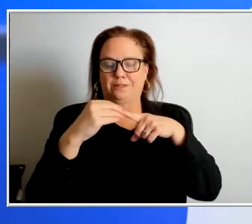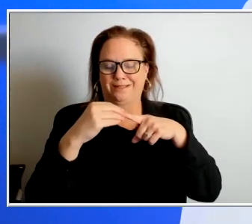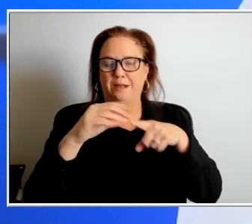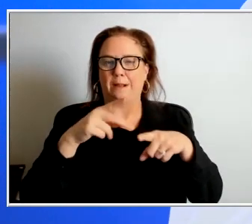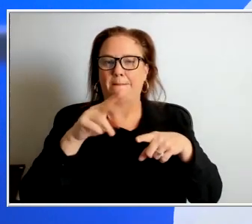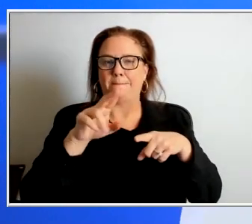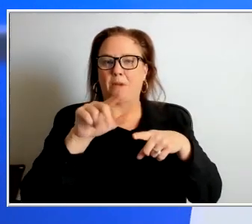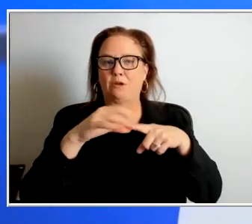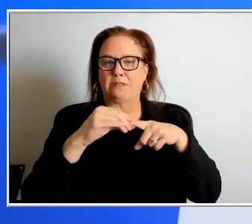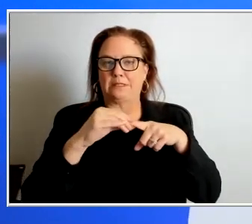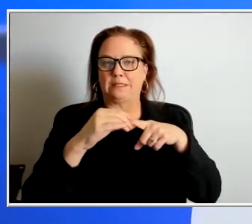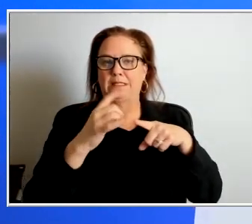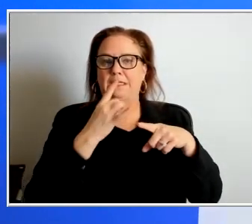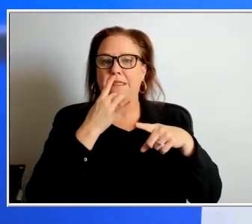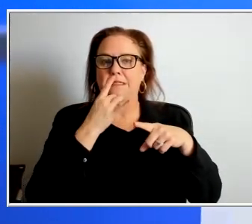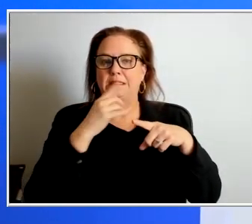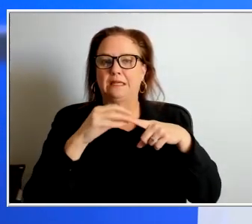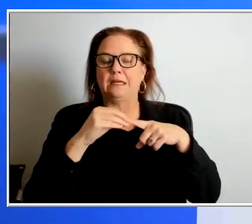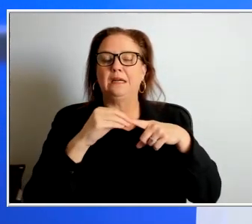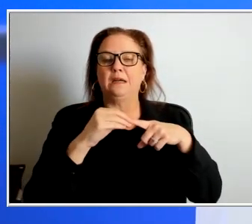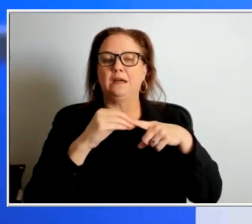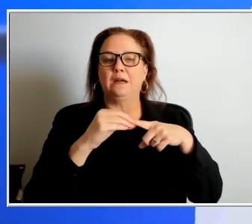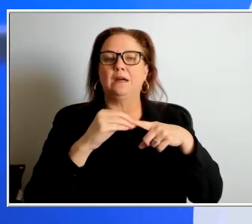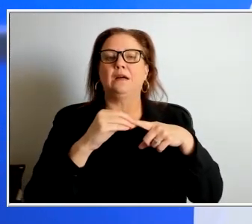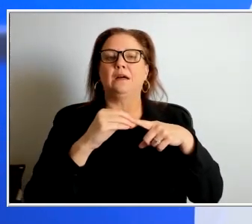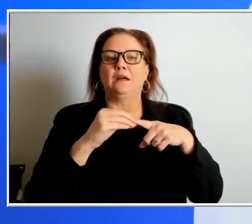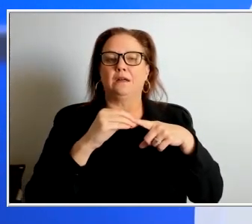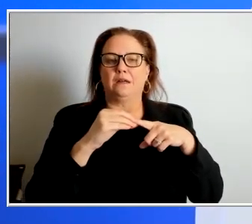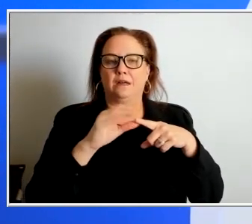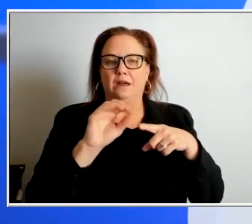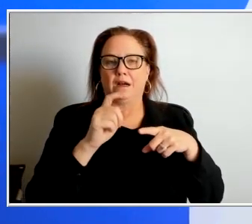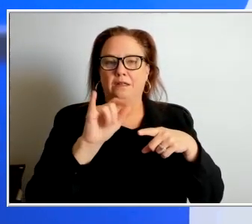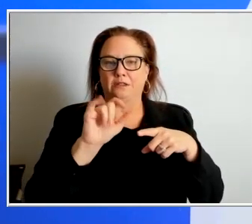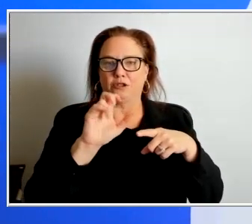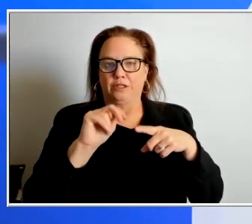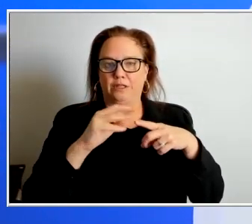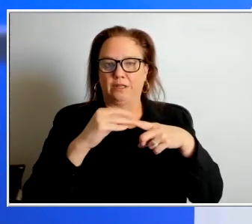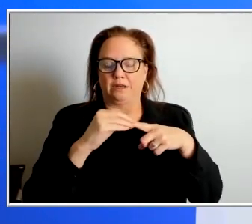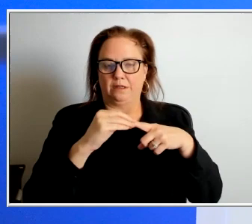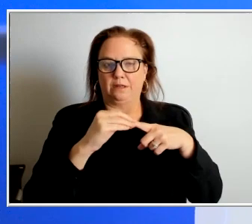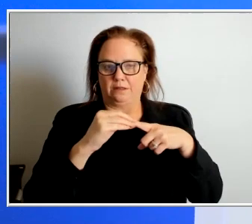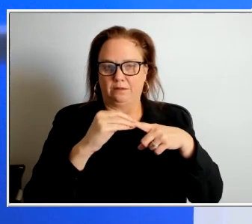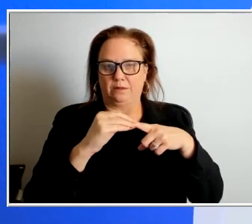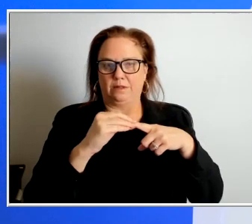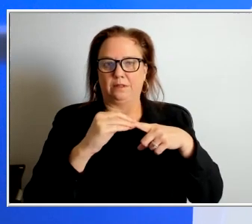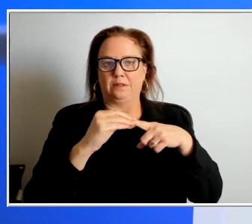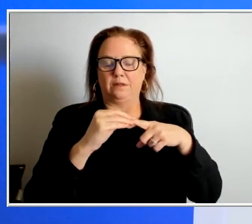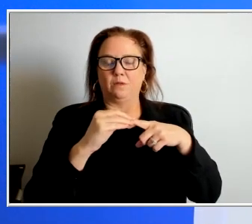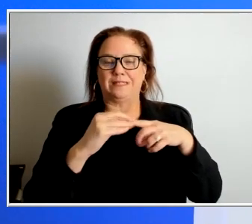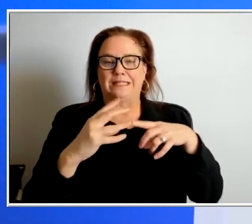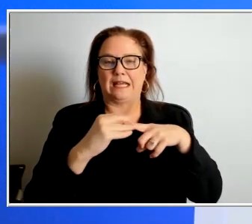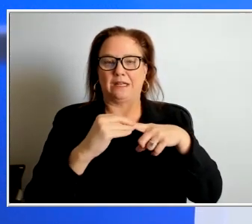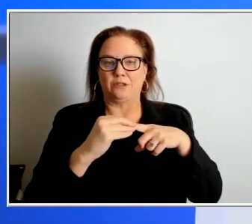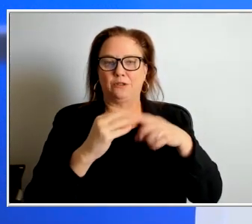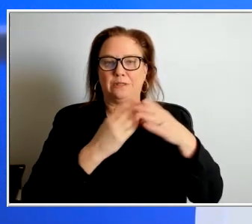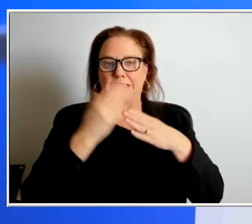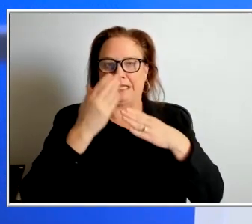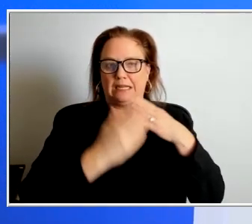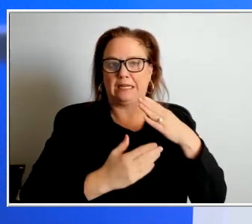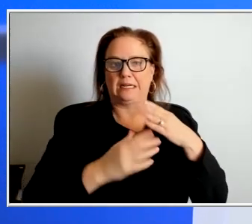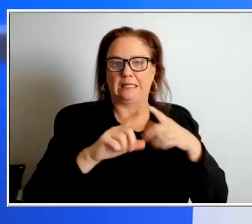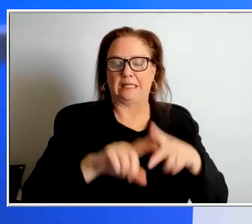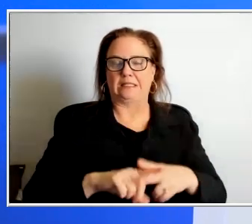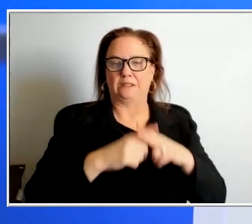lights that measures how much oxygen somebody has in their blood, was attached to his reattached hand. That